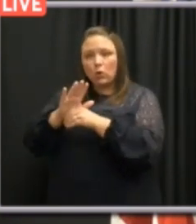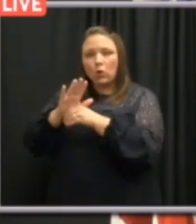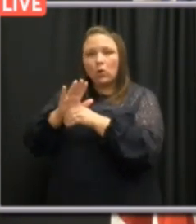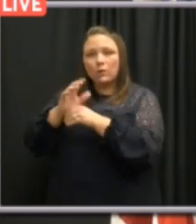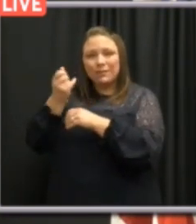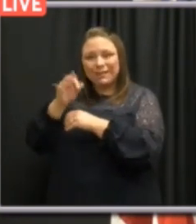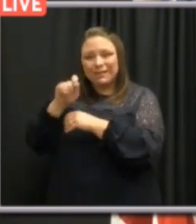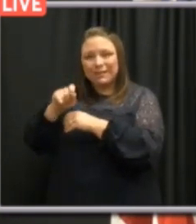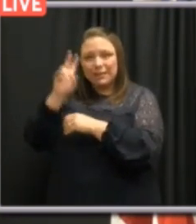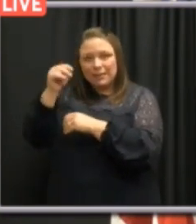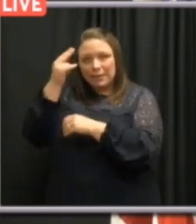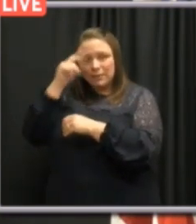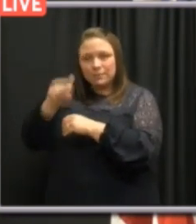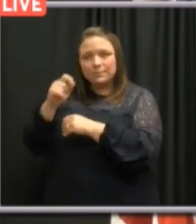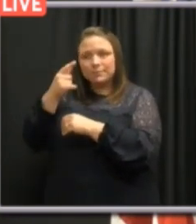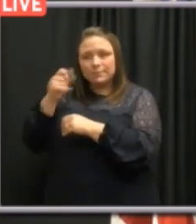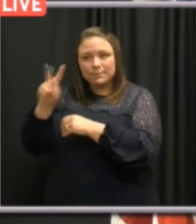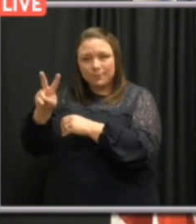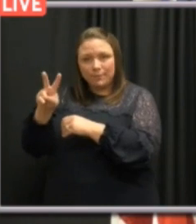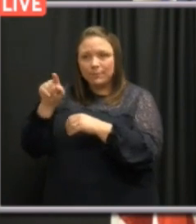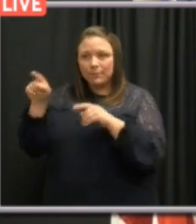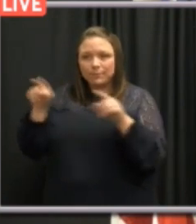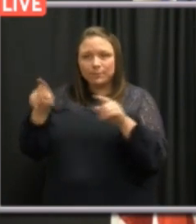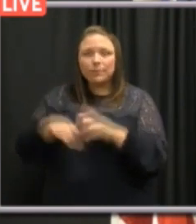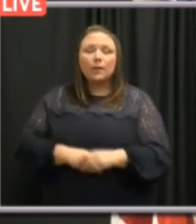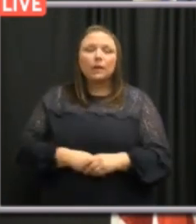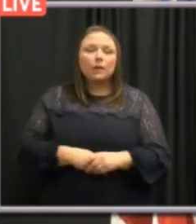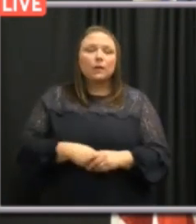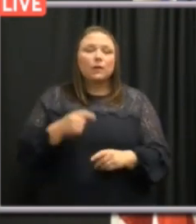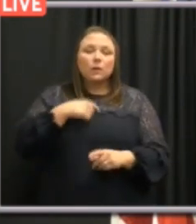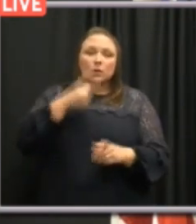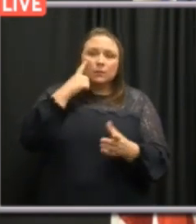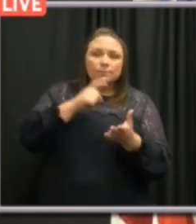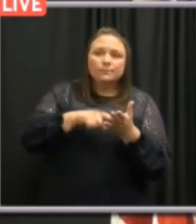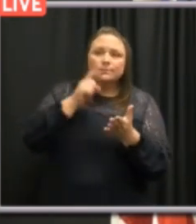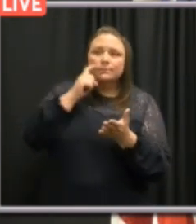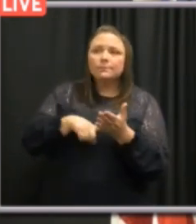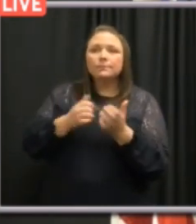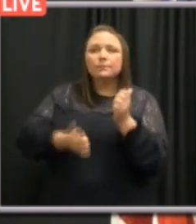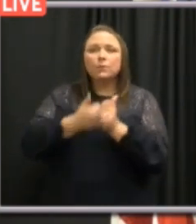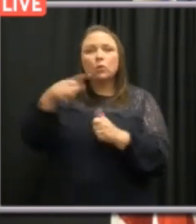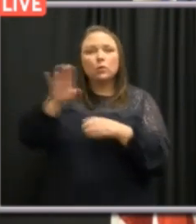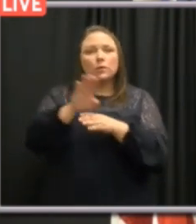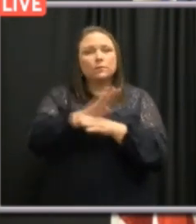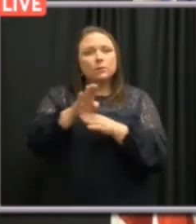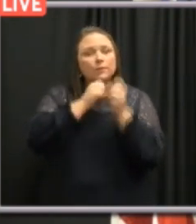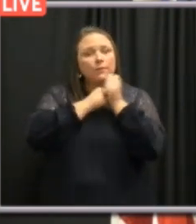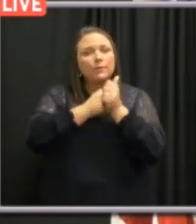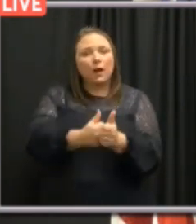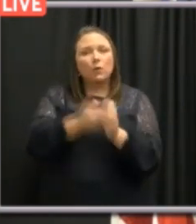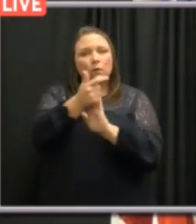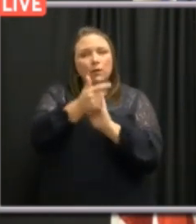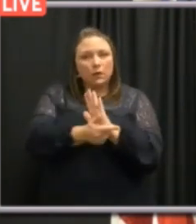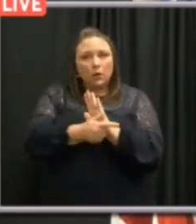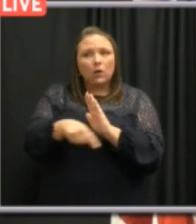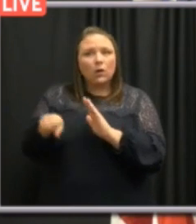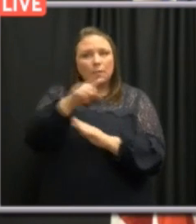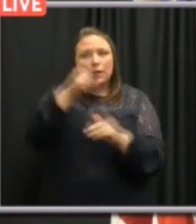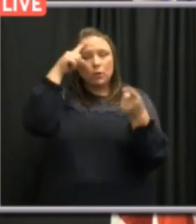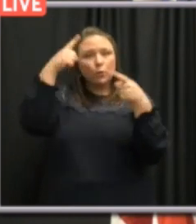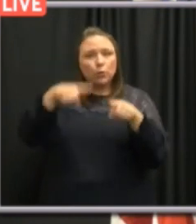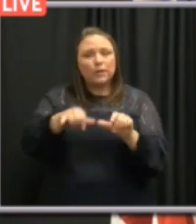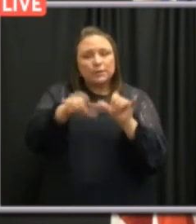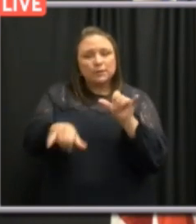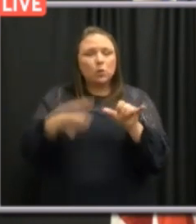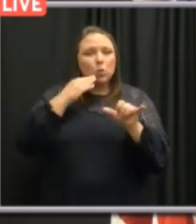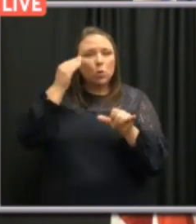covid19.nashville.gov site. And what we find is that most of these businesses are compliant and they are abiding by the Safer at